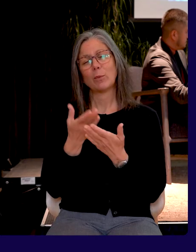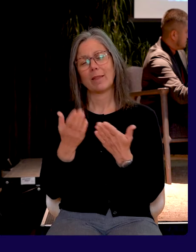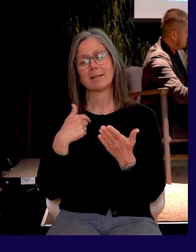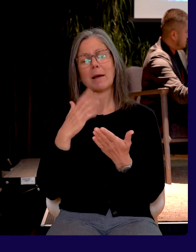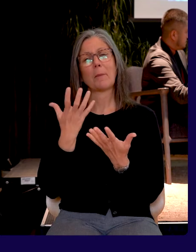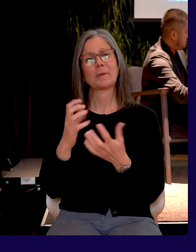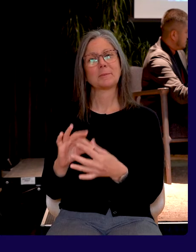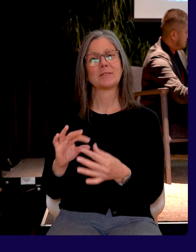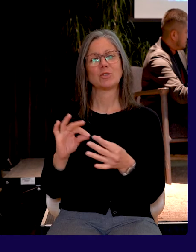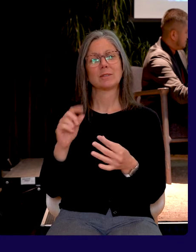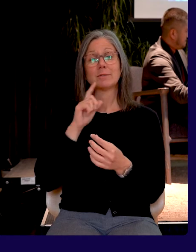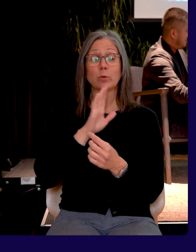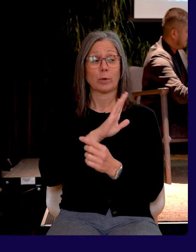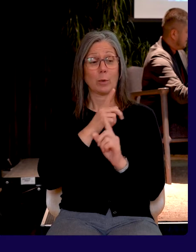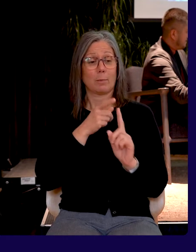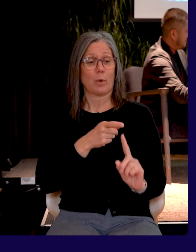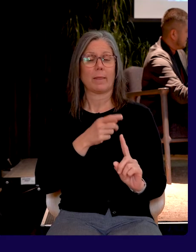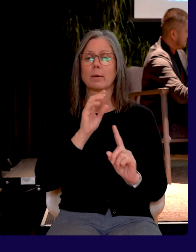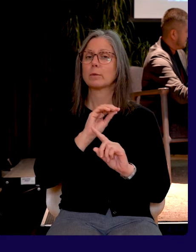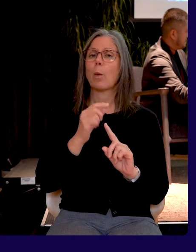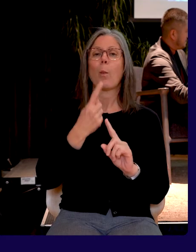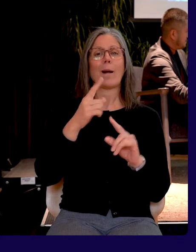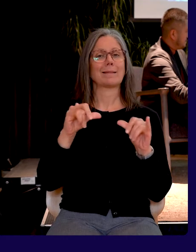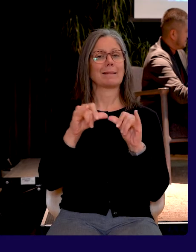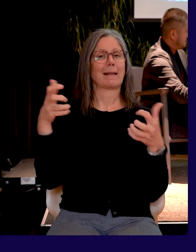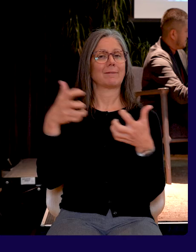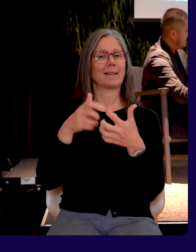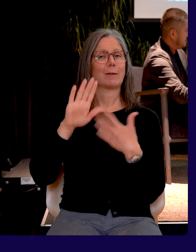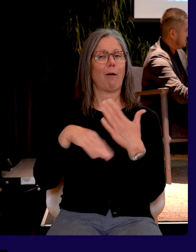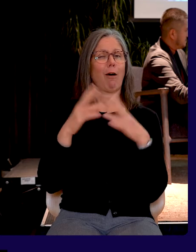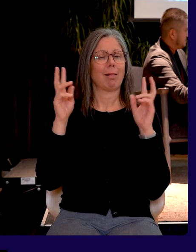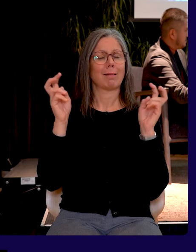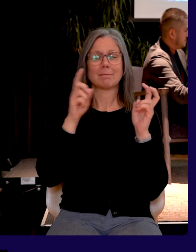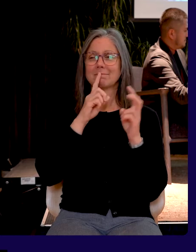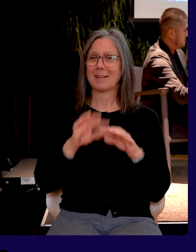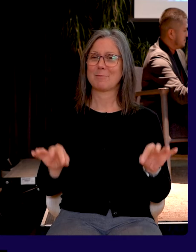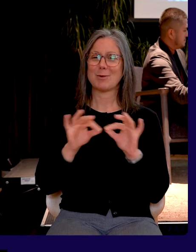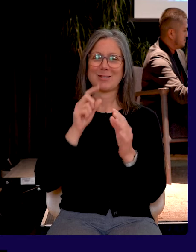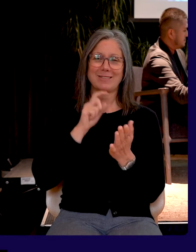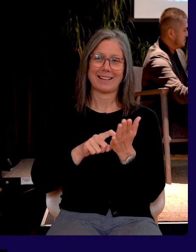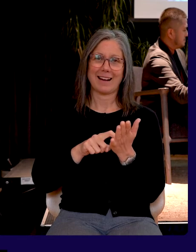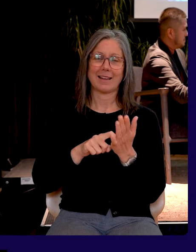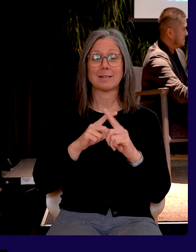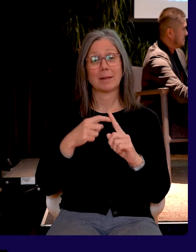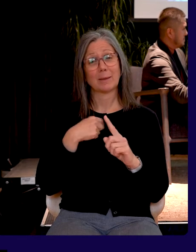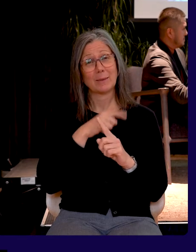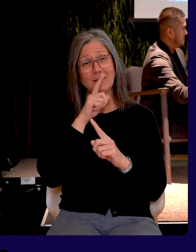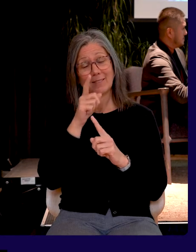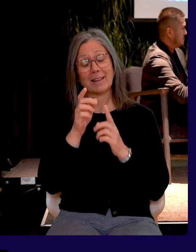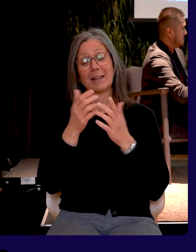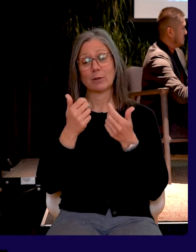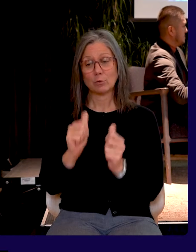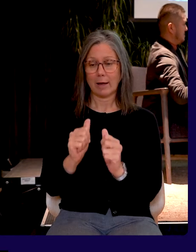mention. I think, to your point, there is no one size fits all, and I think that's important to recognize. But we're really trying to